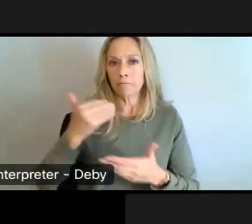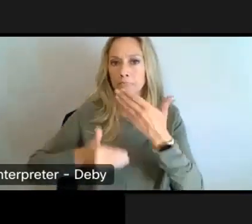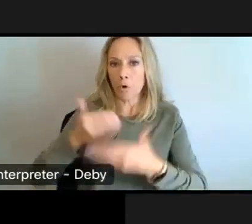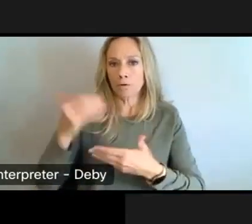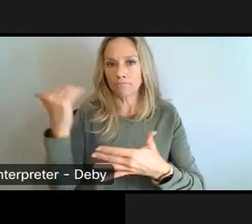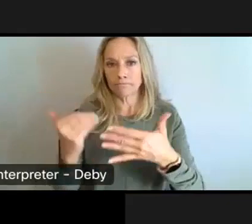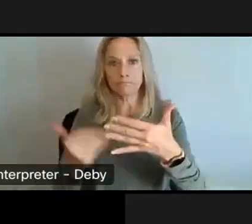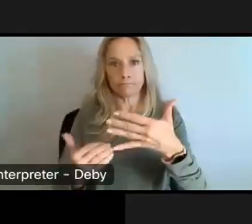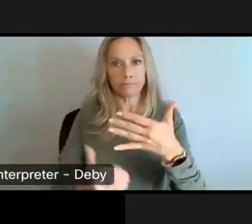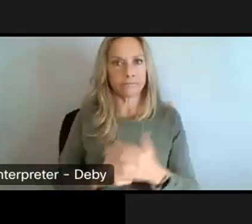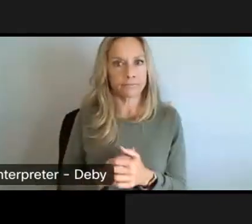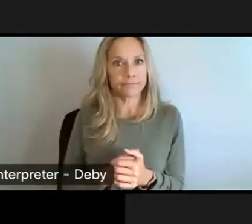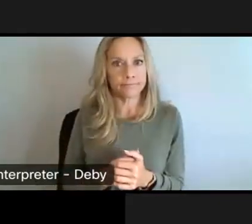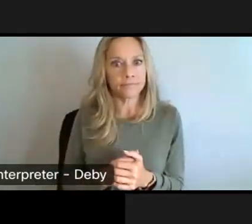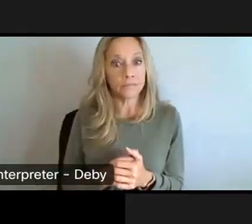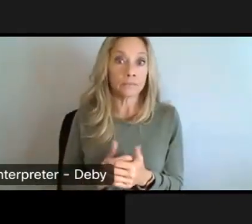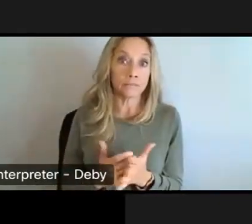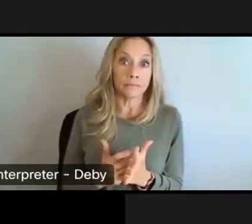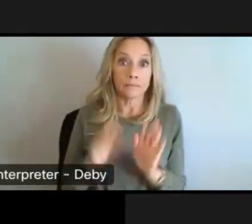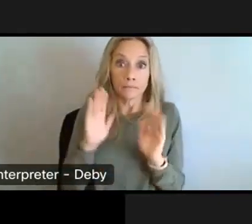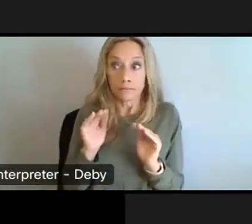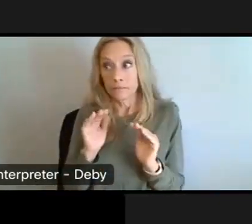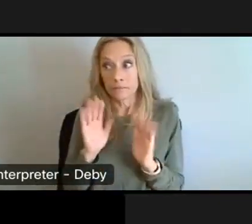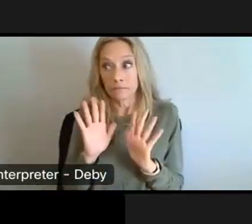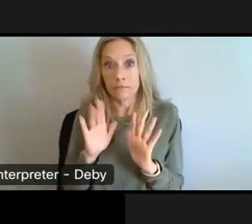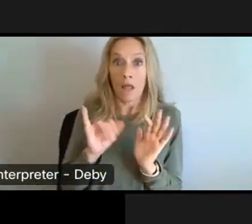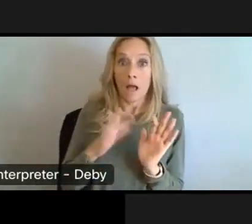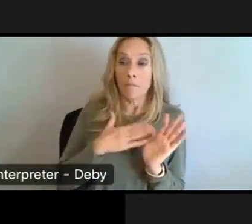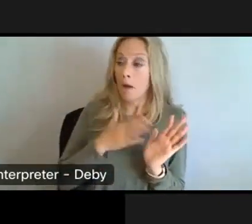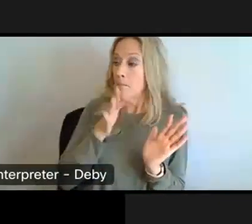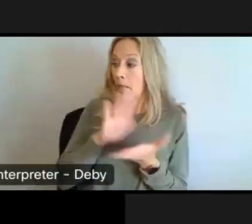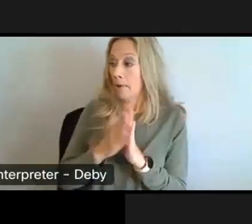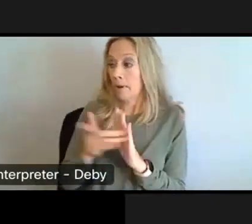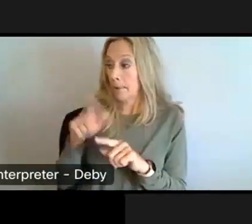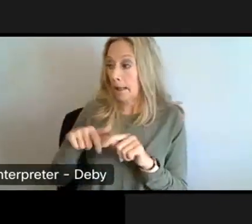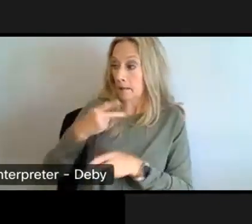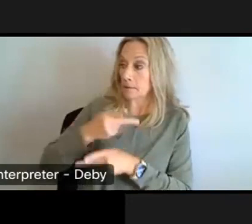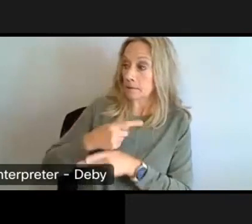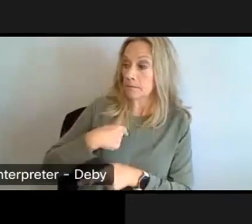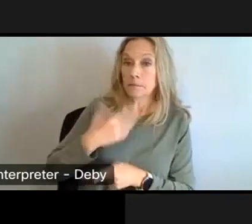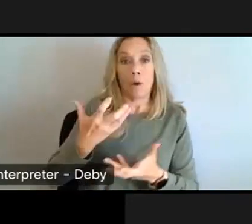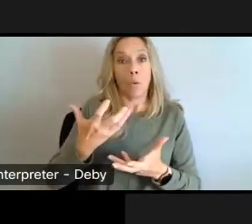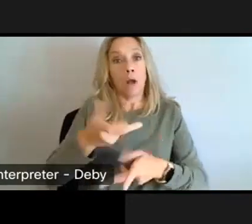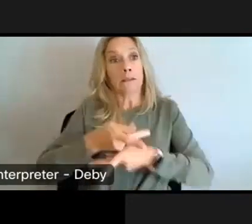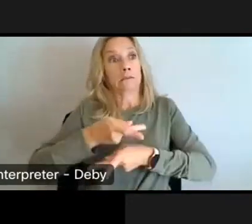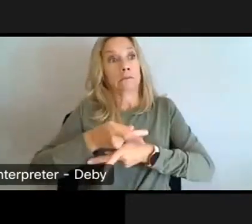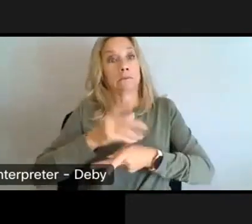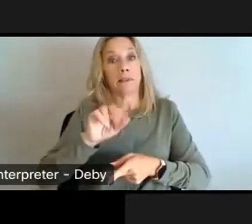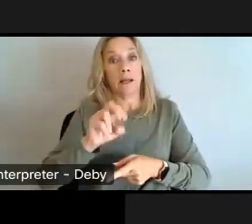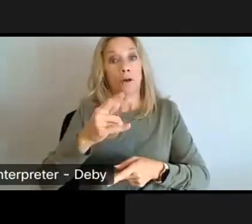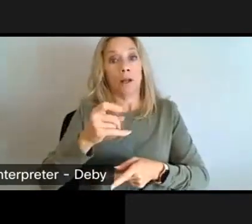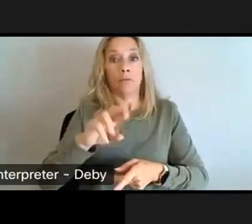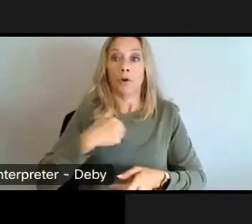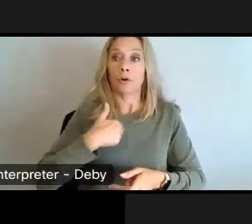So, like, God forbid the day that mom can't be my caregiver anymore, and if I still want a caregiver, and I bring somebody else